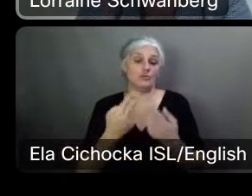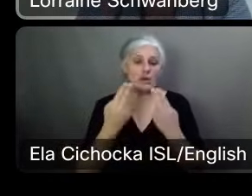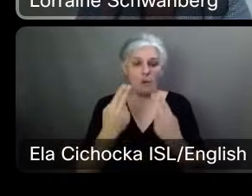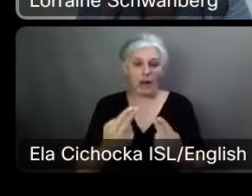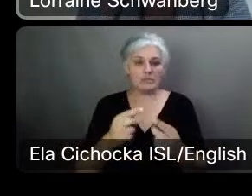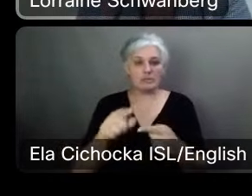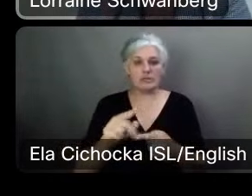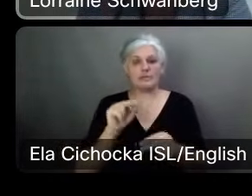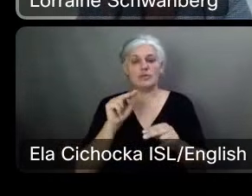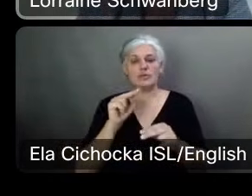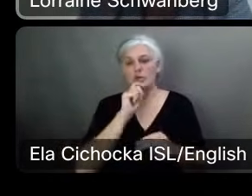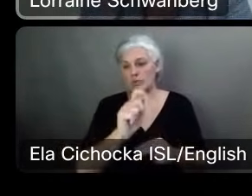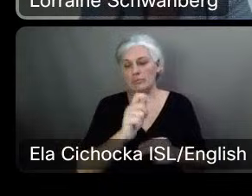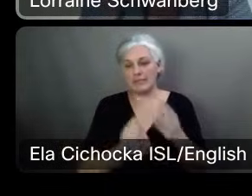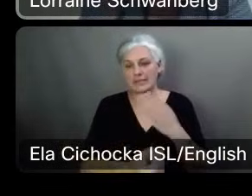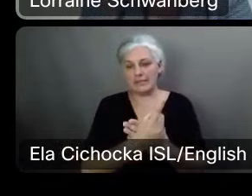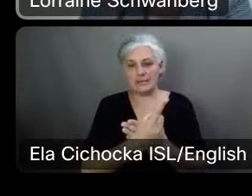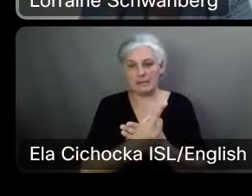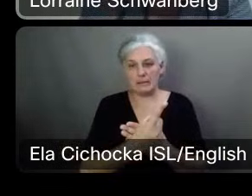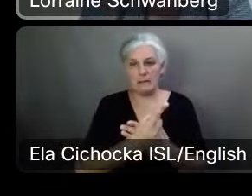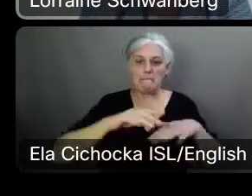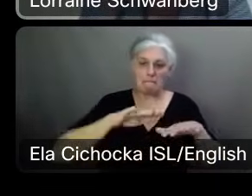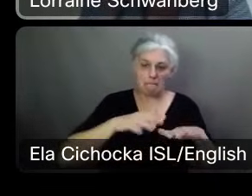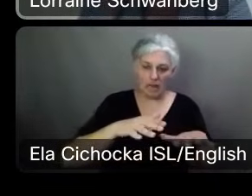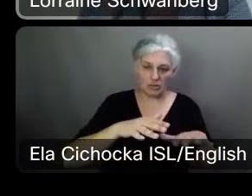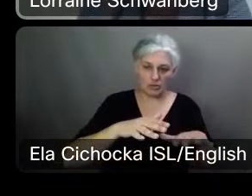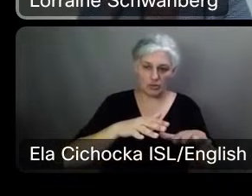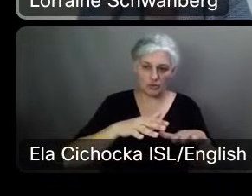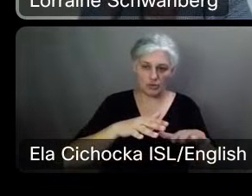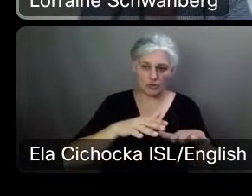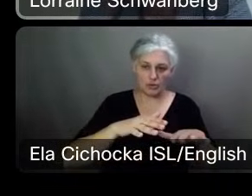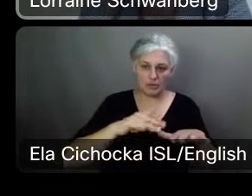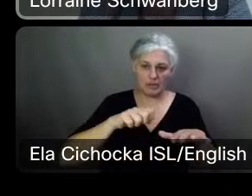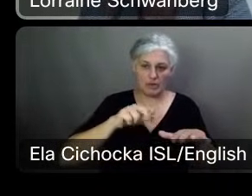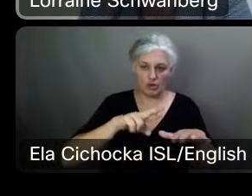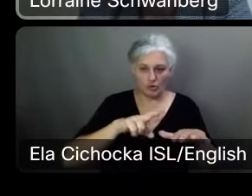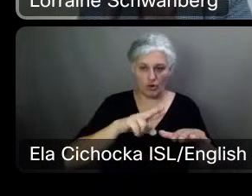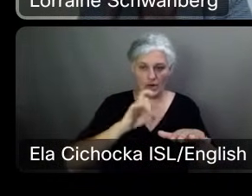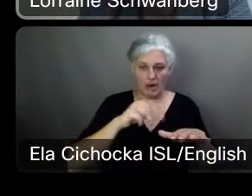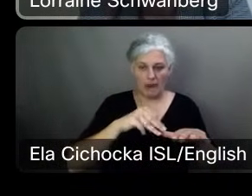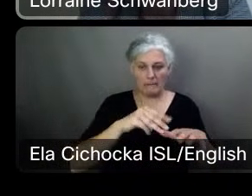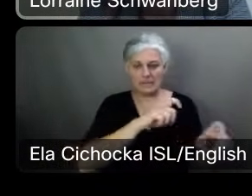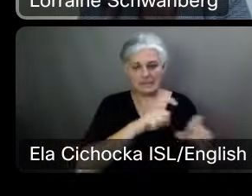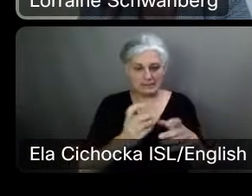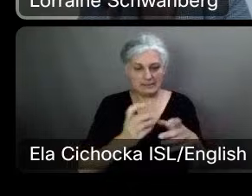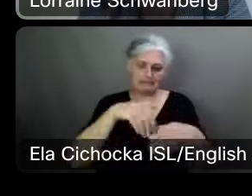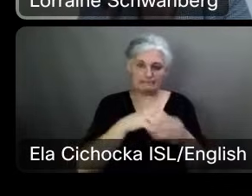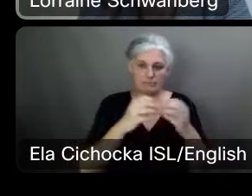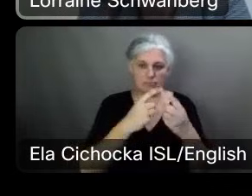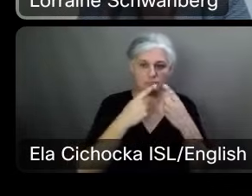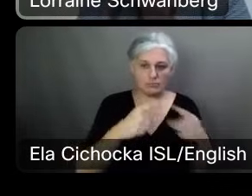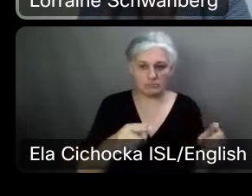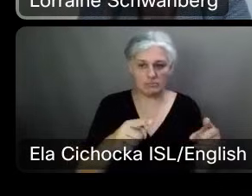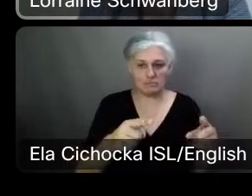was minor harm, we say, we would still ask you to do open disclosure. It might be a bedside